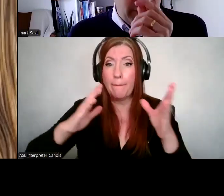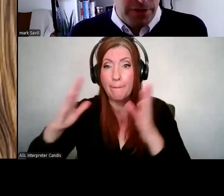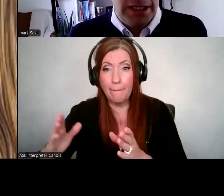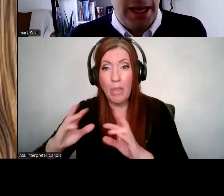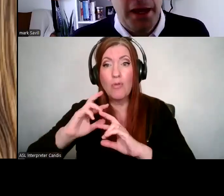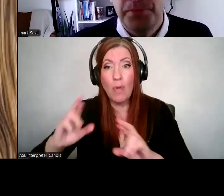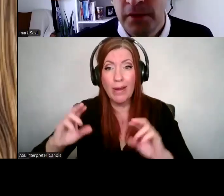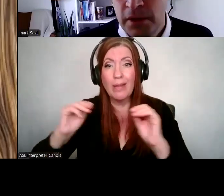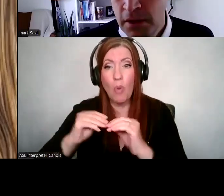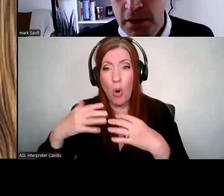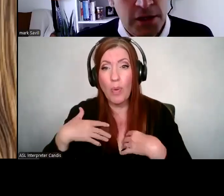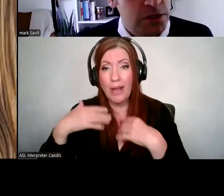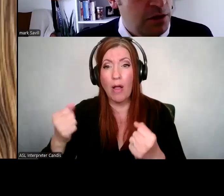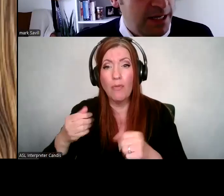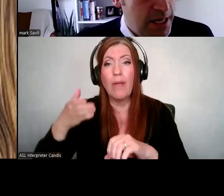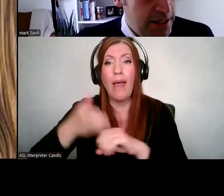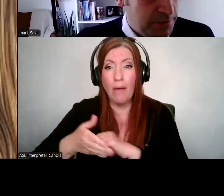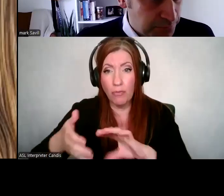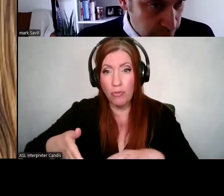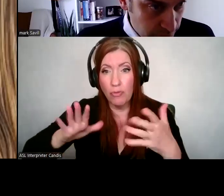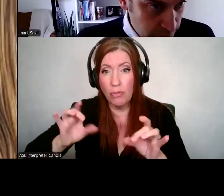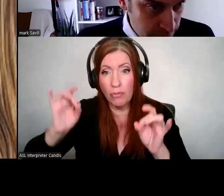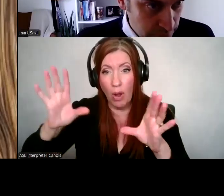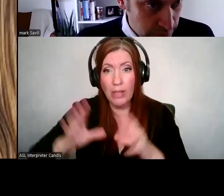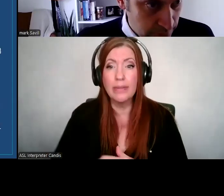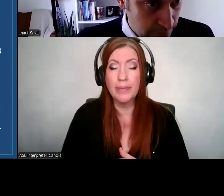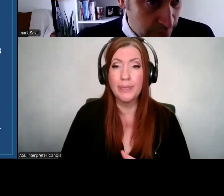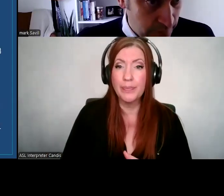more recovery-oriented care. So next slide.